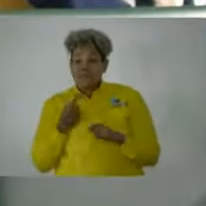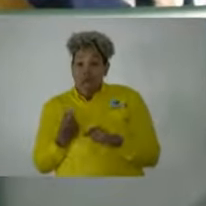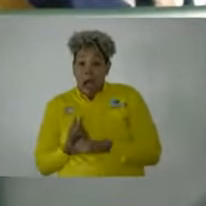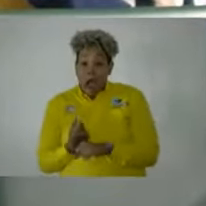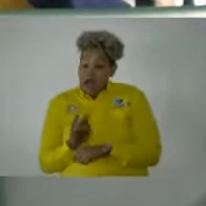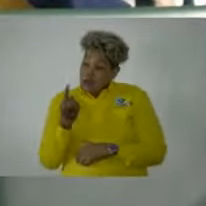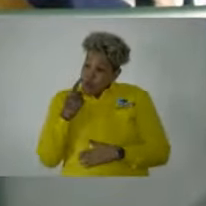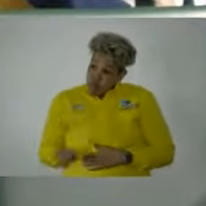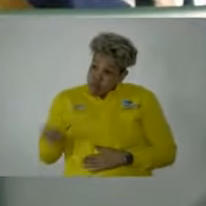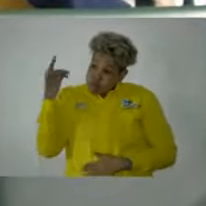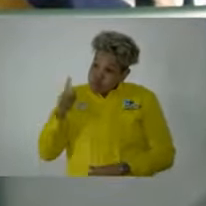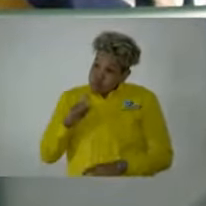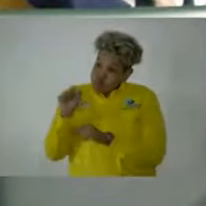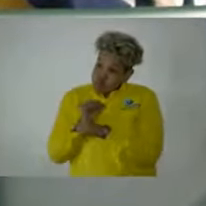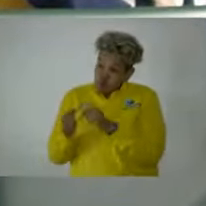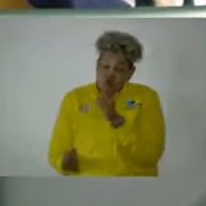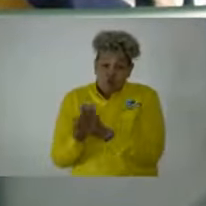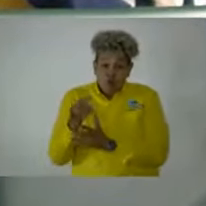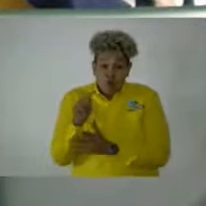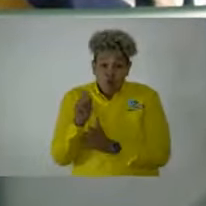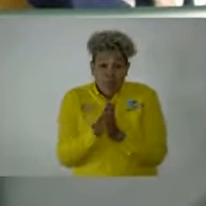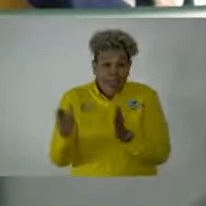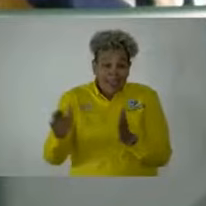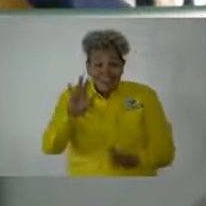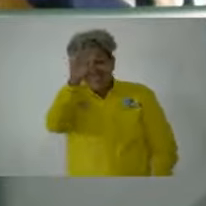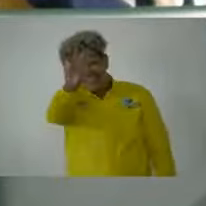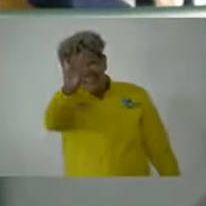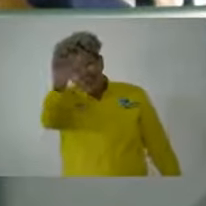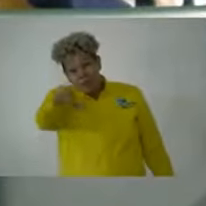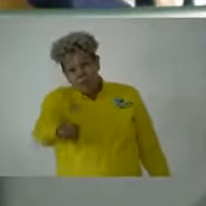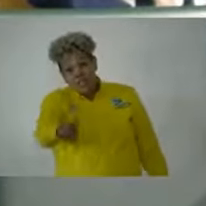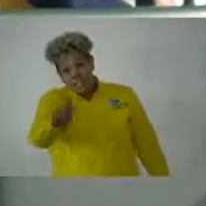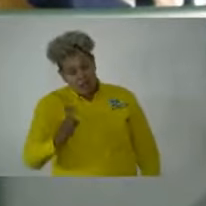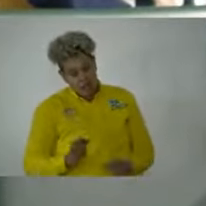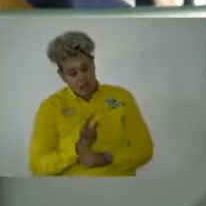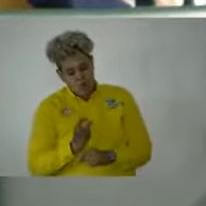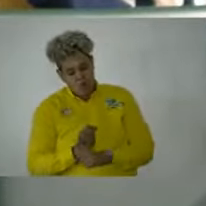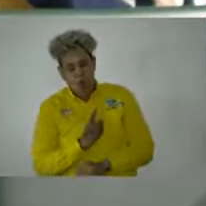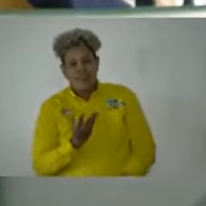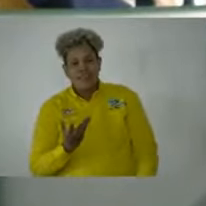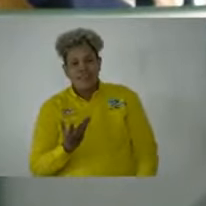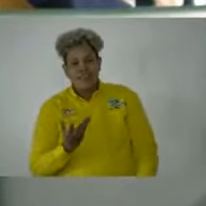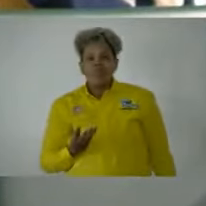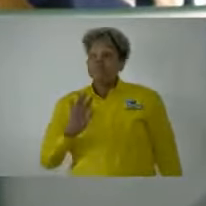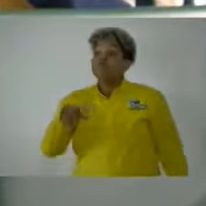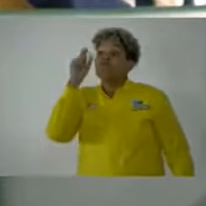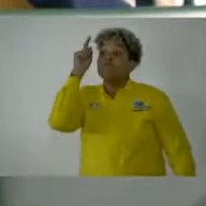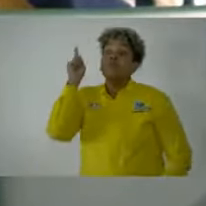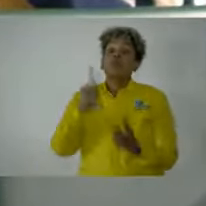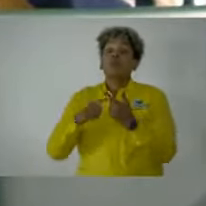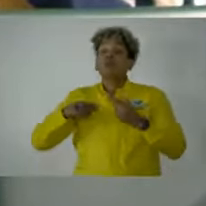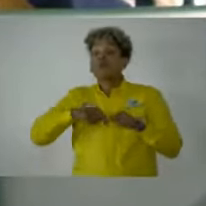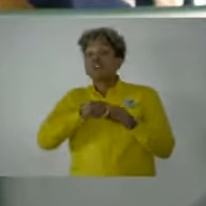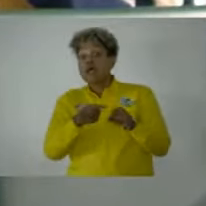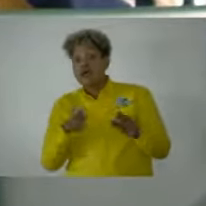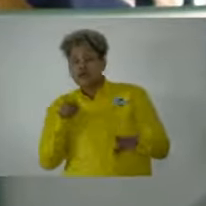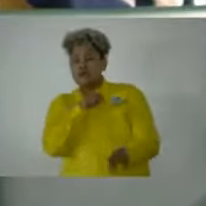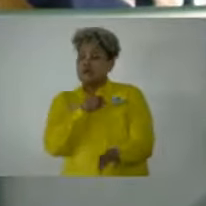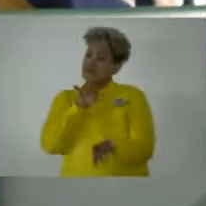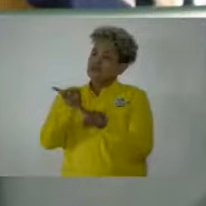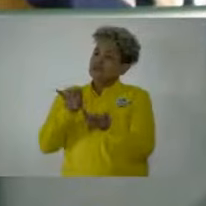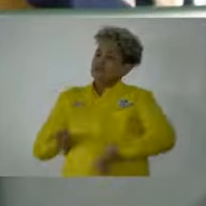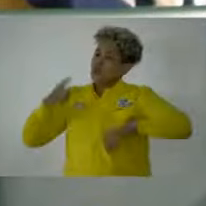annual real GDP growth rate of at least 7% per annum. Until we start to put things in place